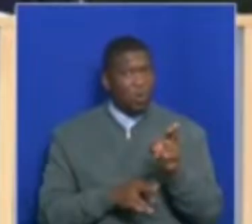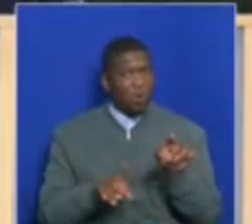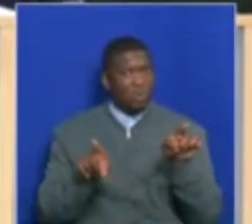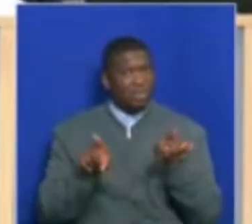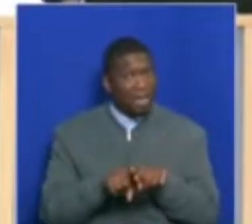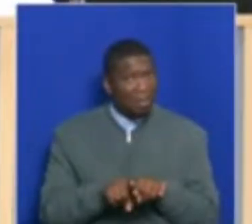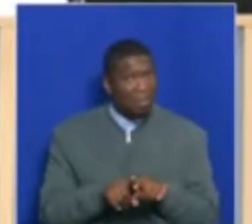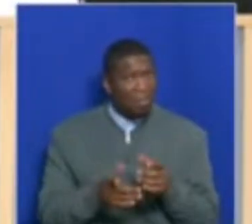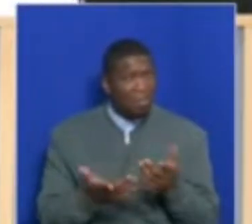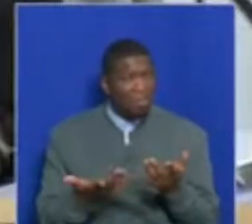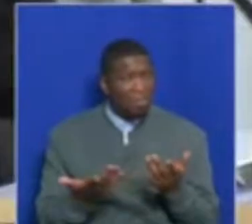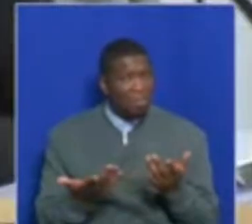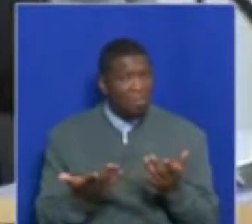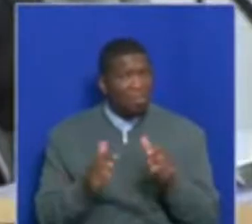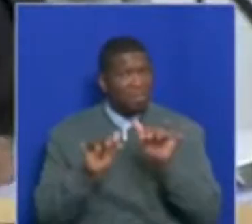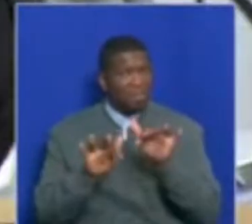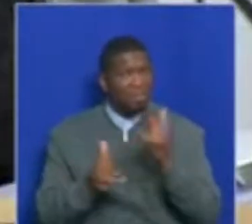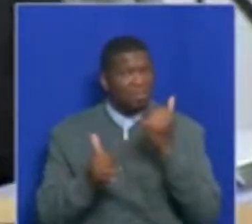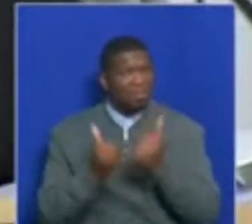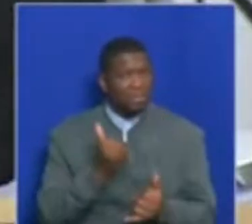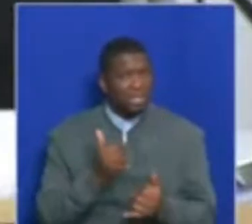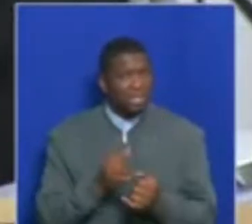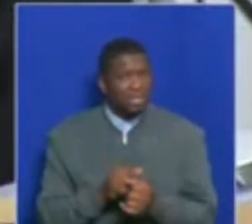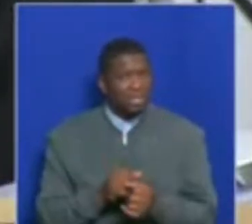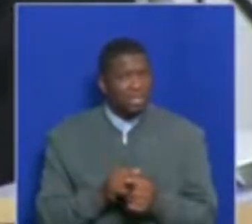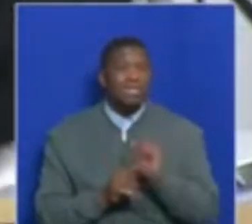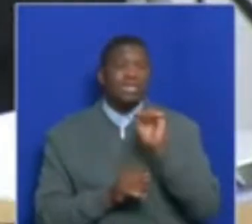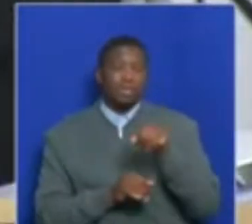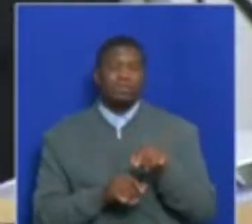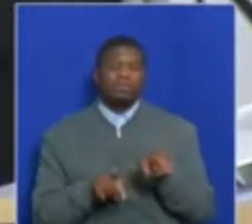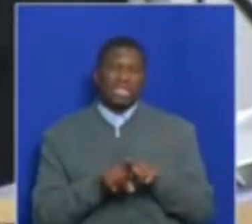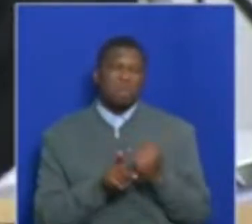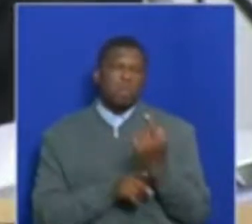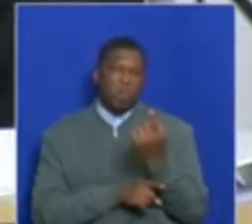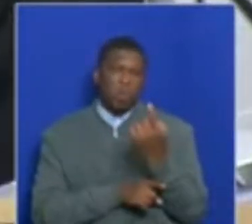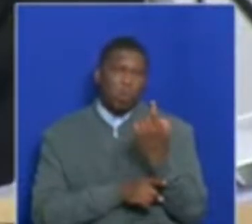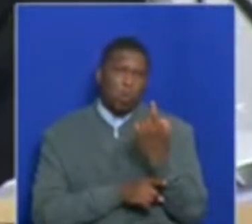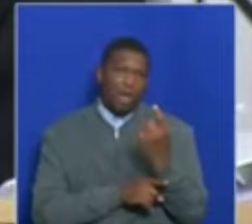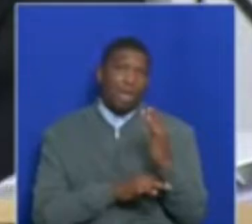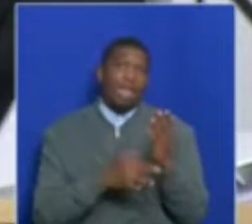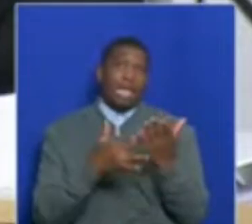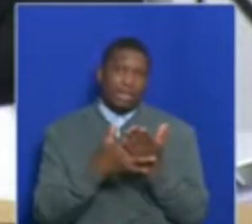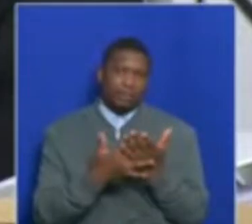typo? No, it's one case, Chair. So which one do we change?